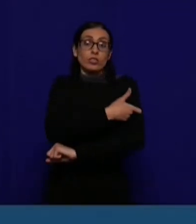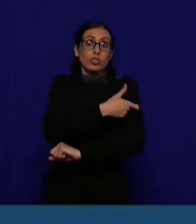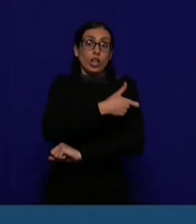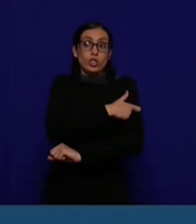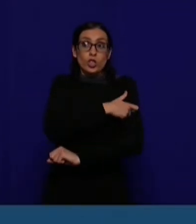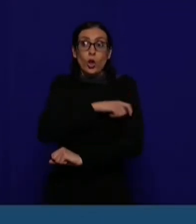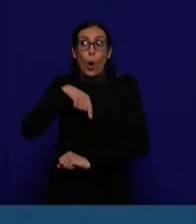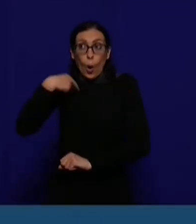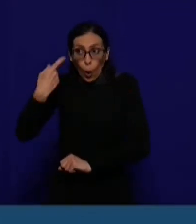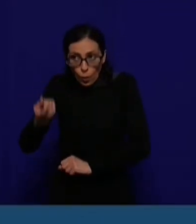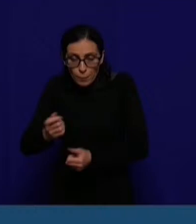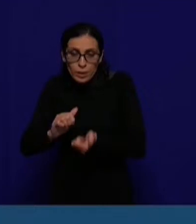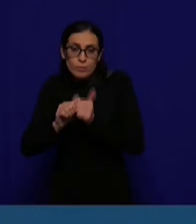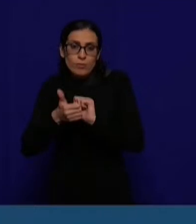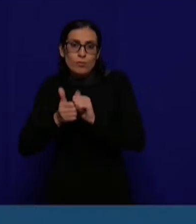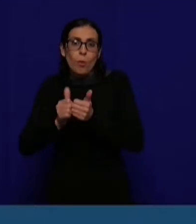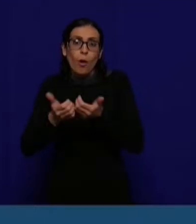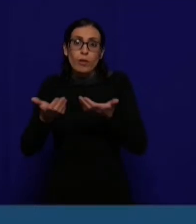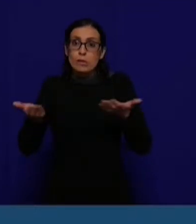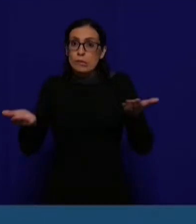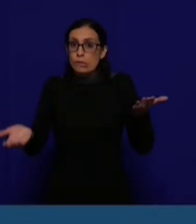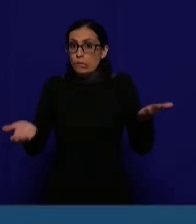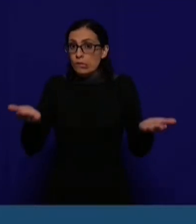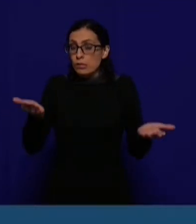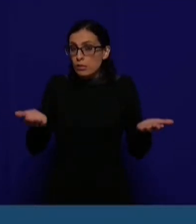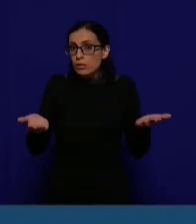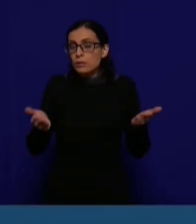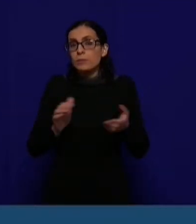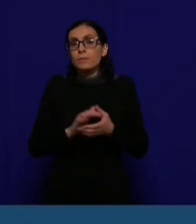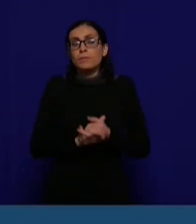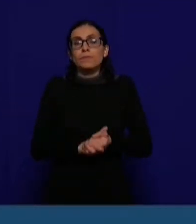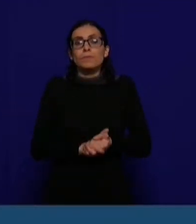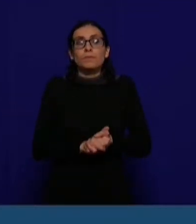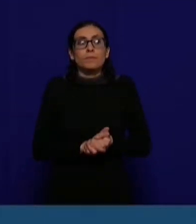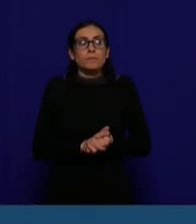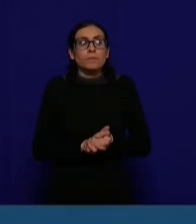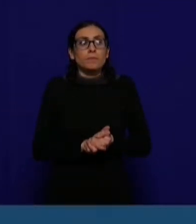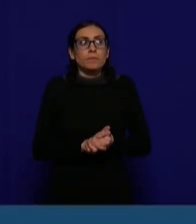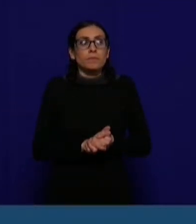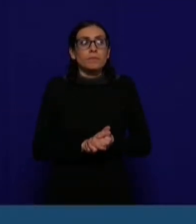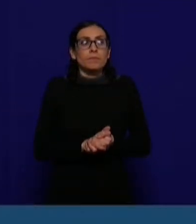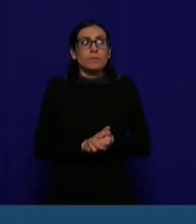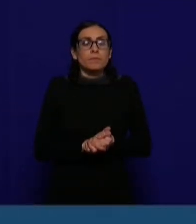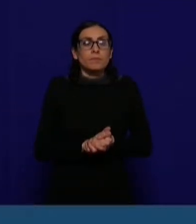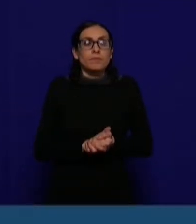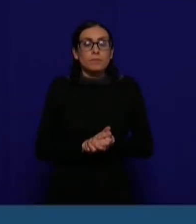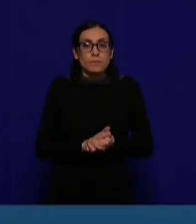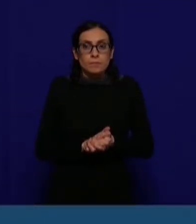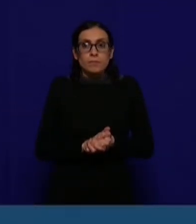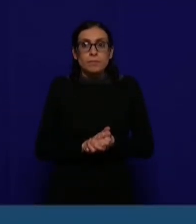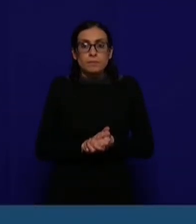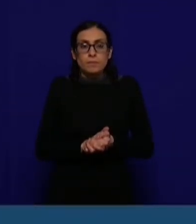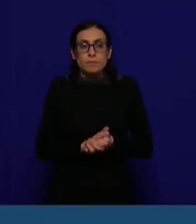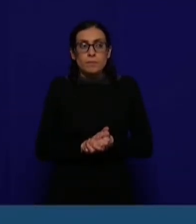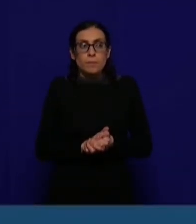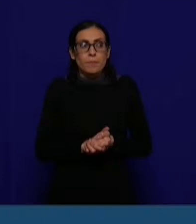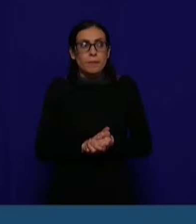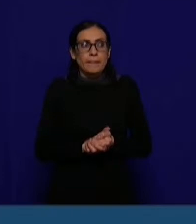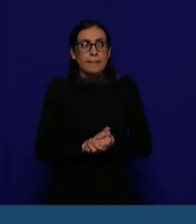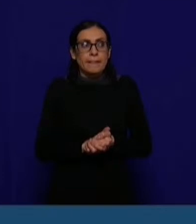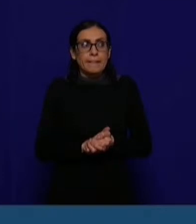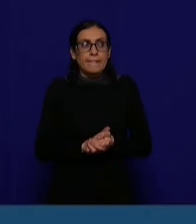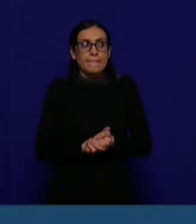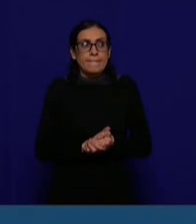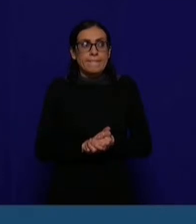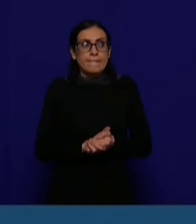minn kemm tkun għadha għaddejja sena skolastika xorta jibda jibda. Thank you. Iva, bħal tajjeb inti dan